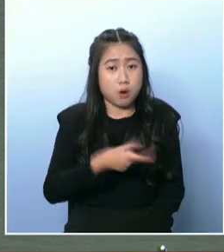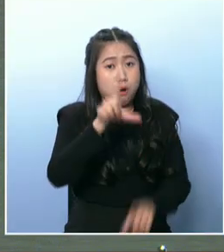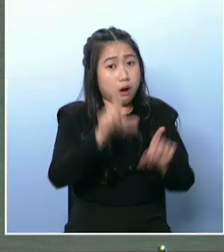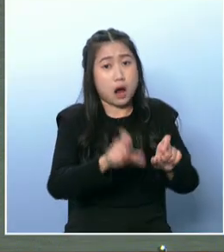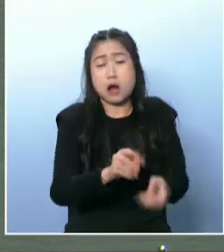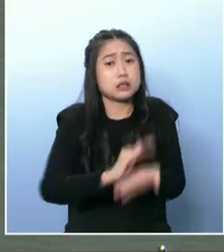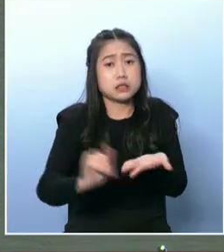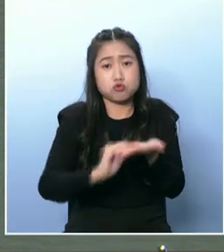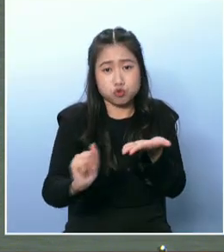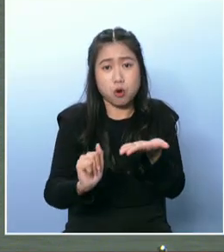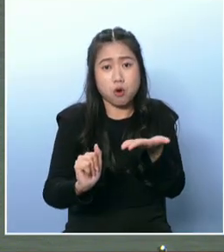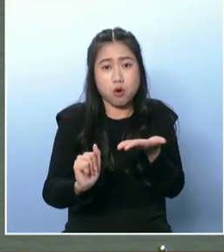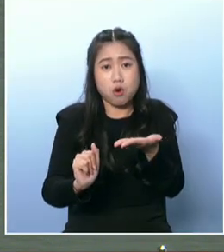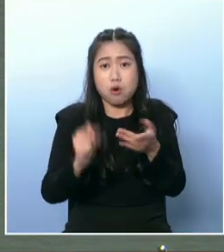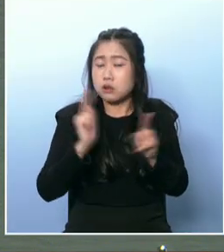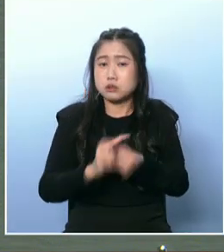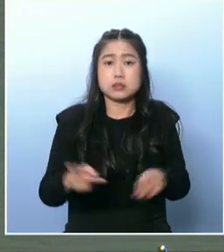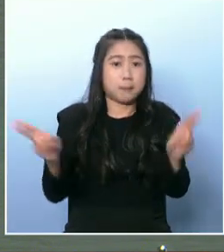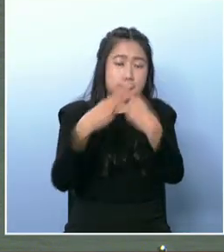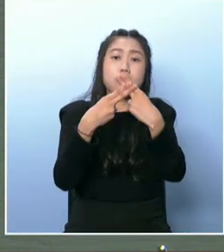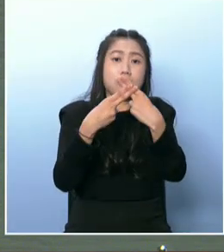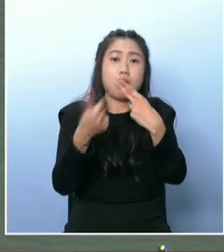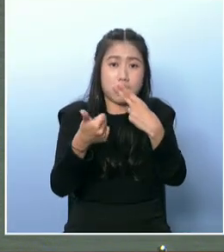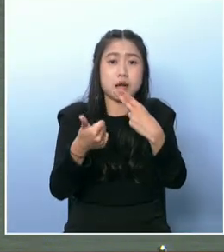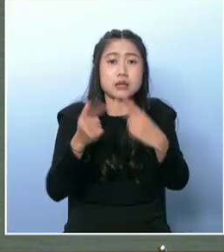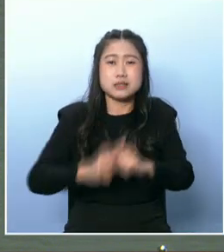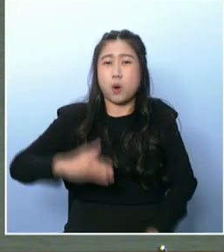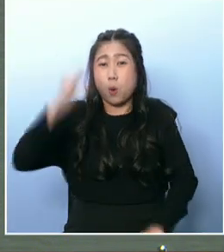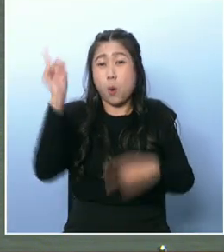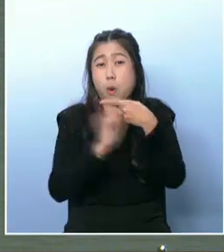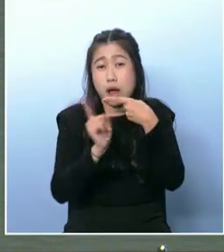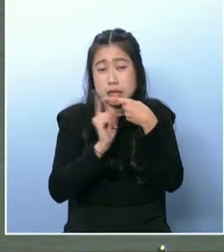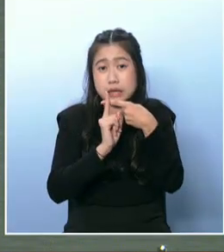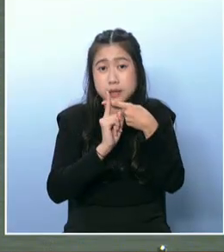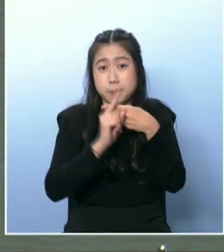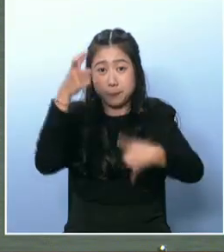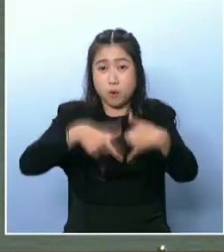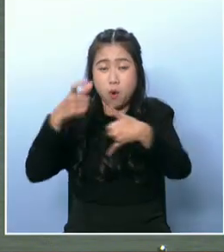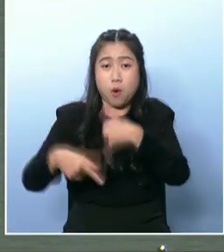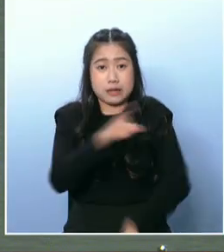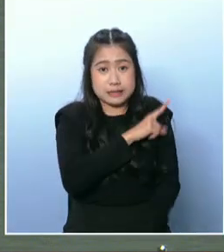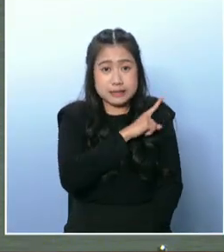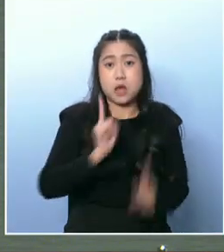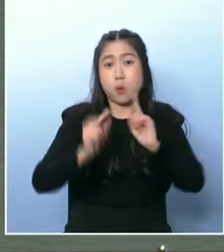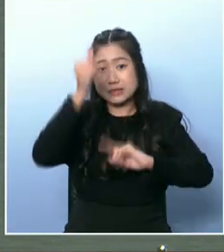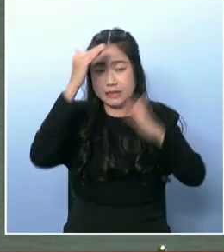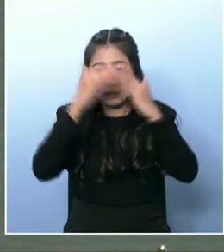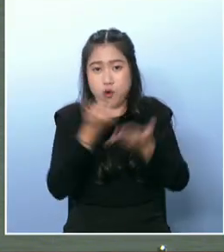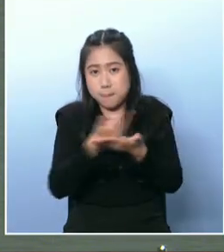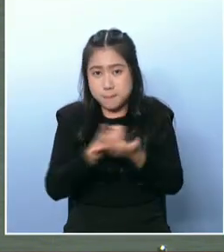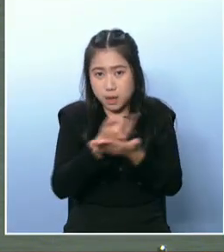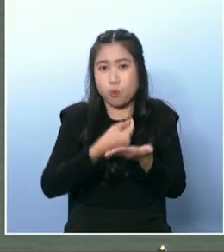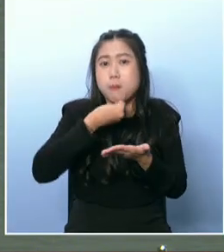ask such question because I have come across such cases. It is for these enclosed hostels. It